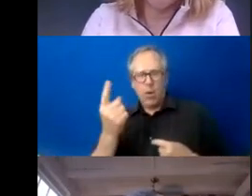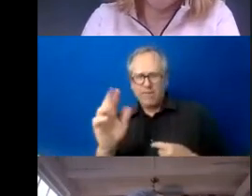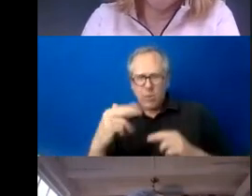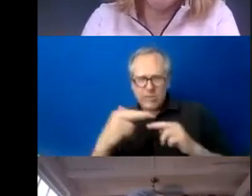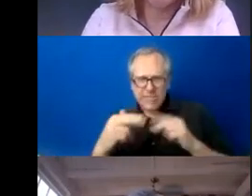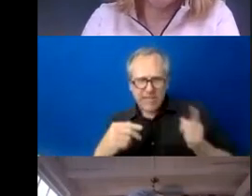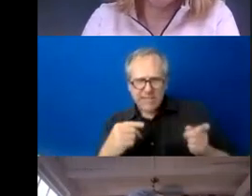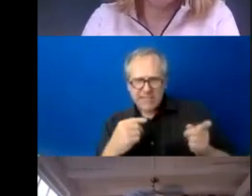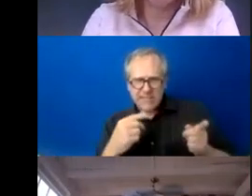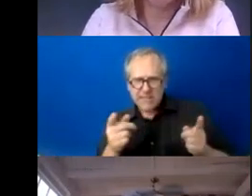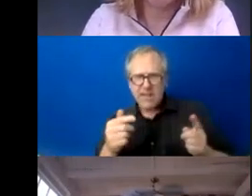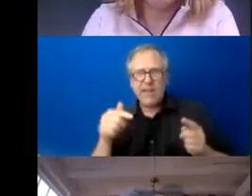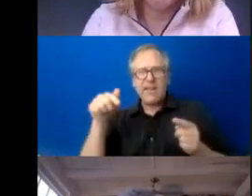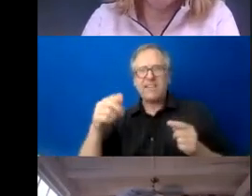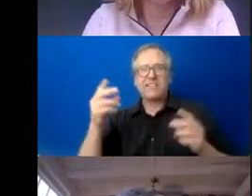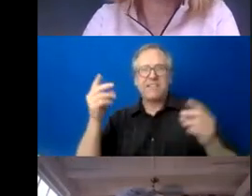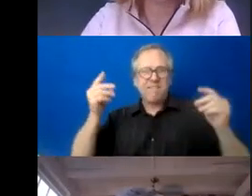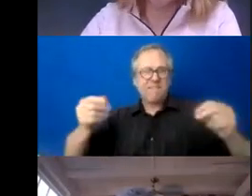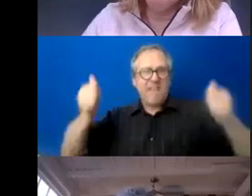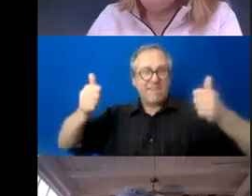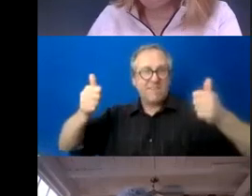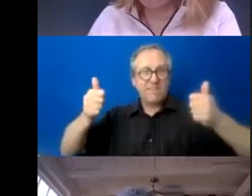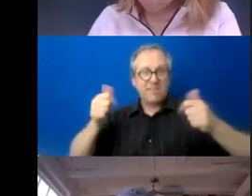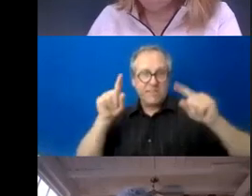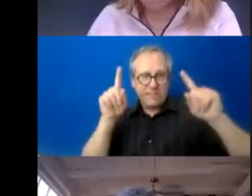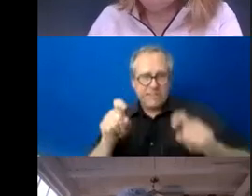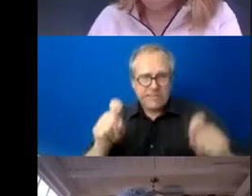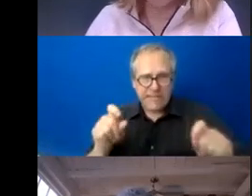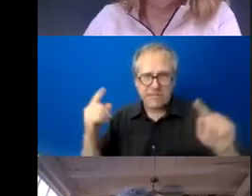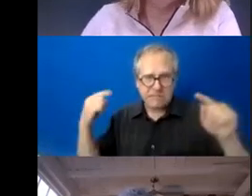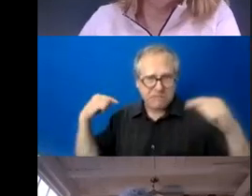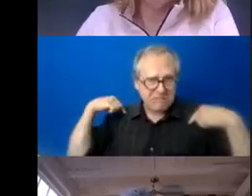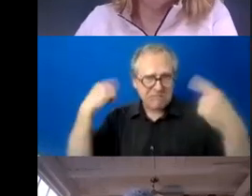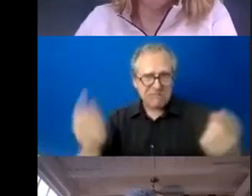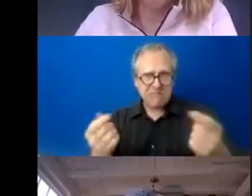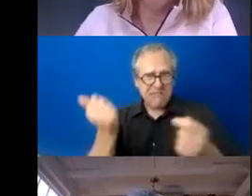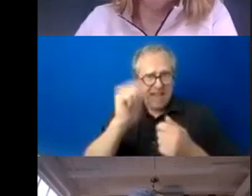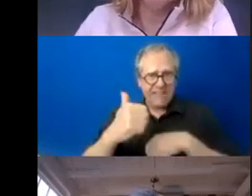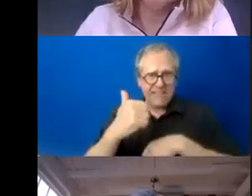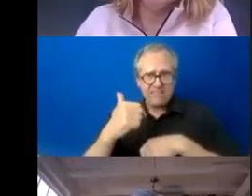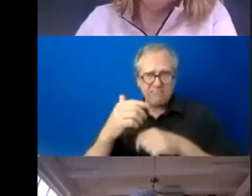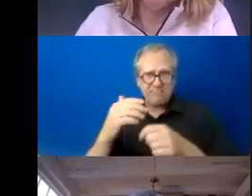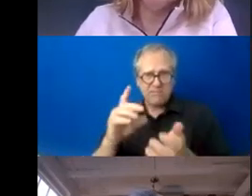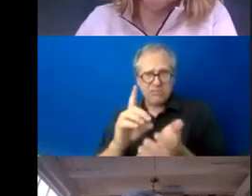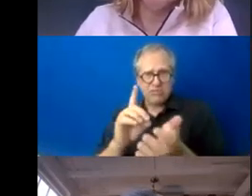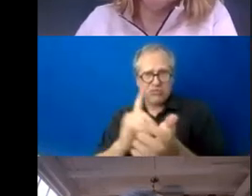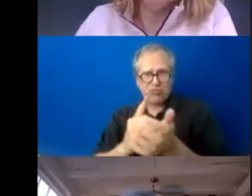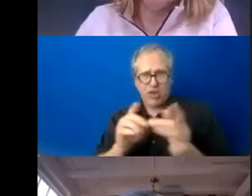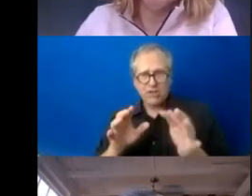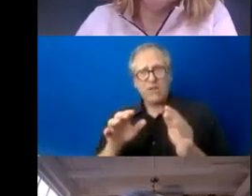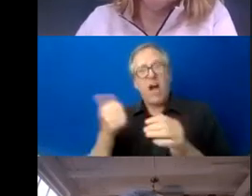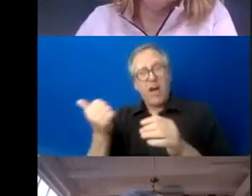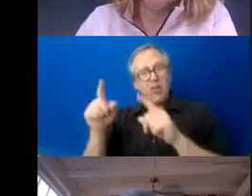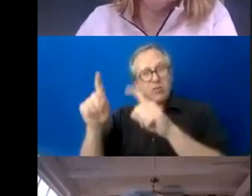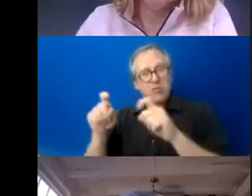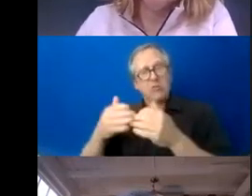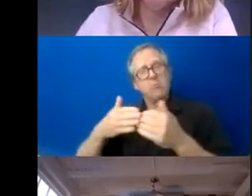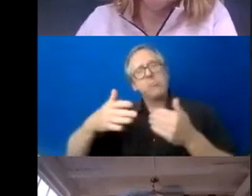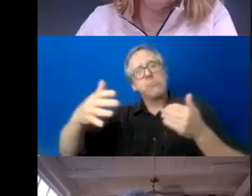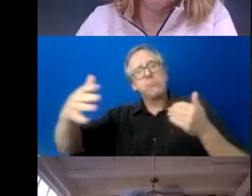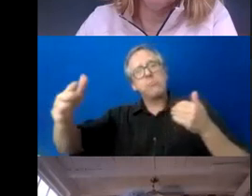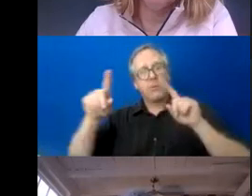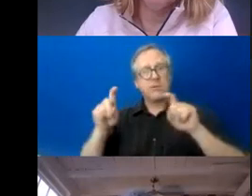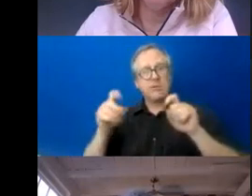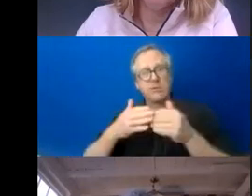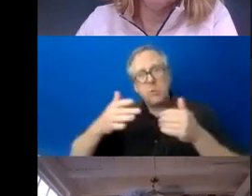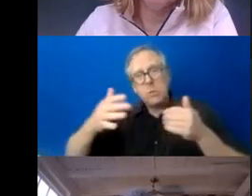this has been the fastest trial in the history of the U.S. And so other trials have been able to go longer to